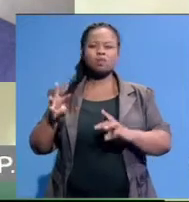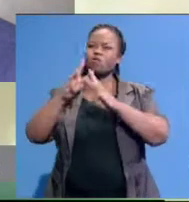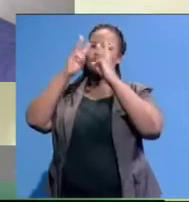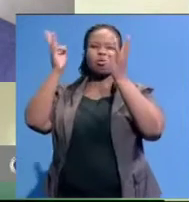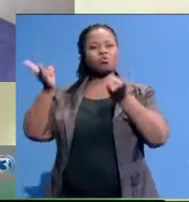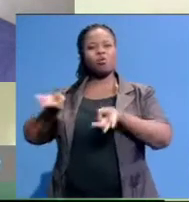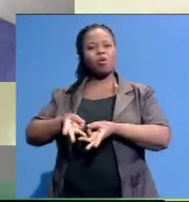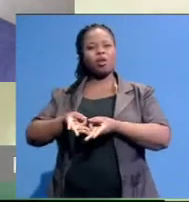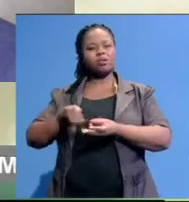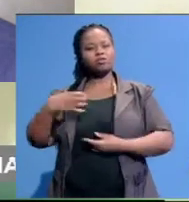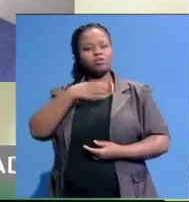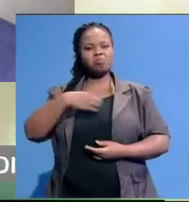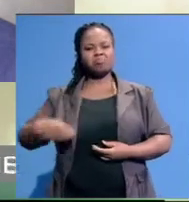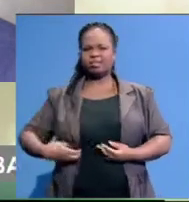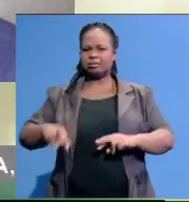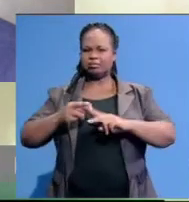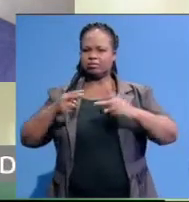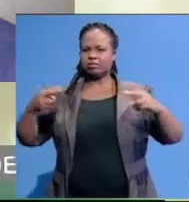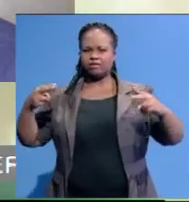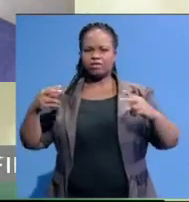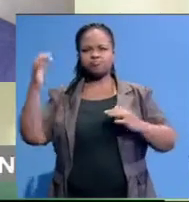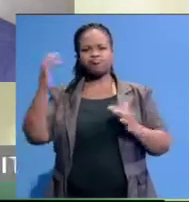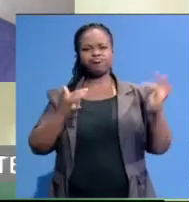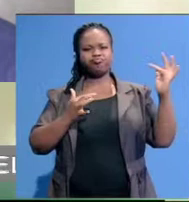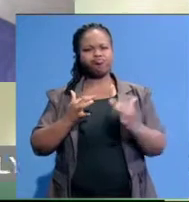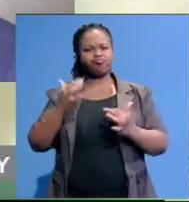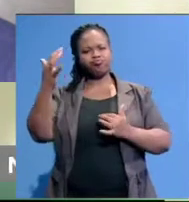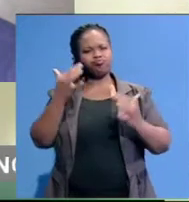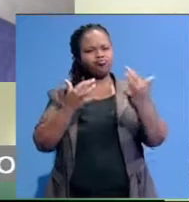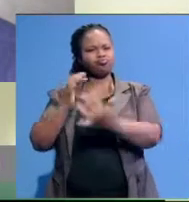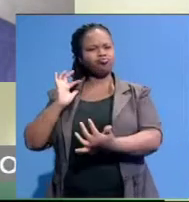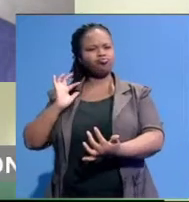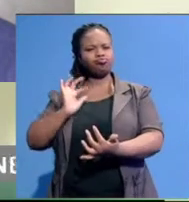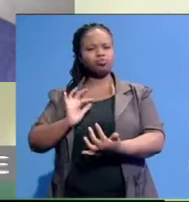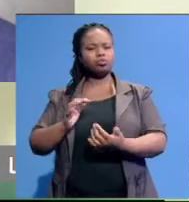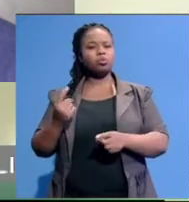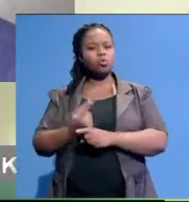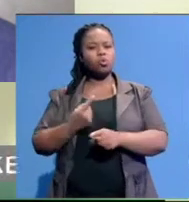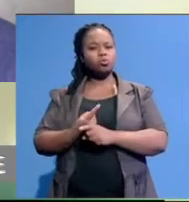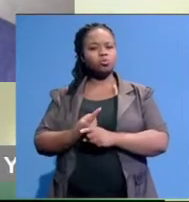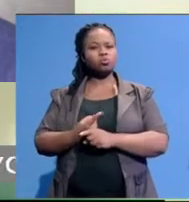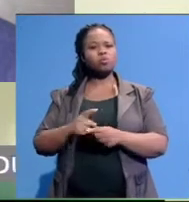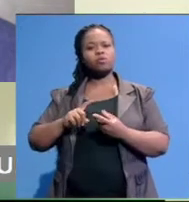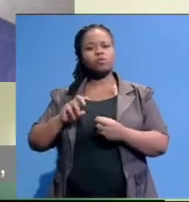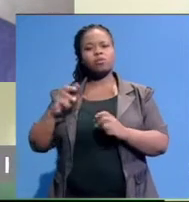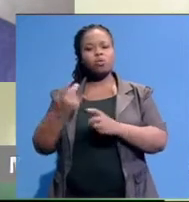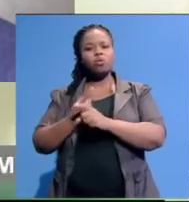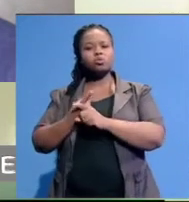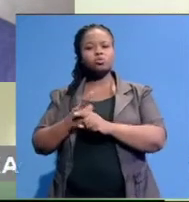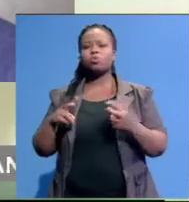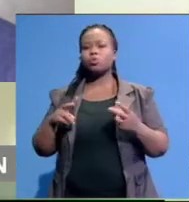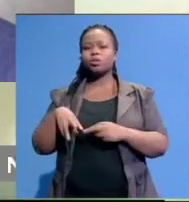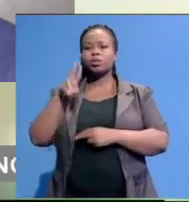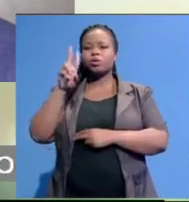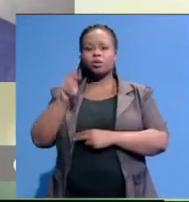leaders, with leaders from all the regions, starting with the multilateral organization, the United